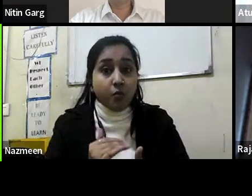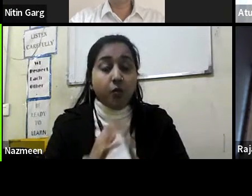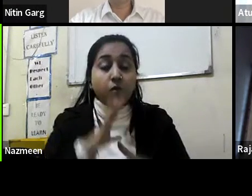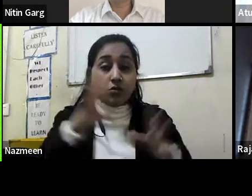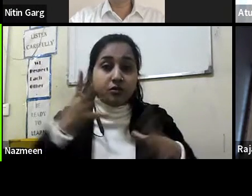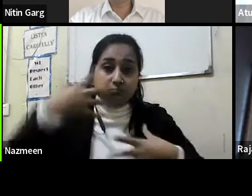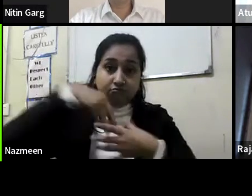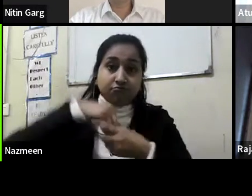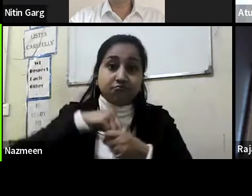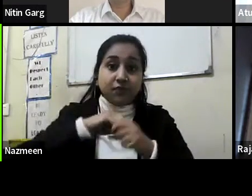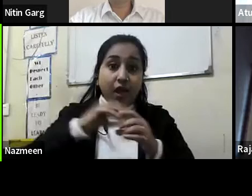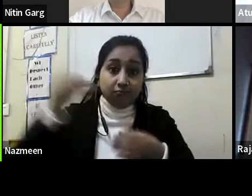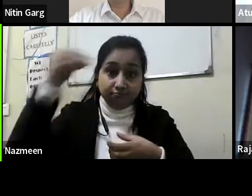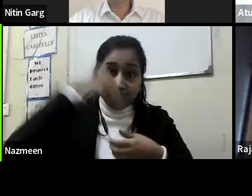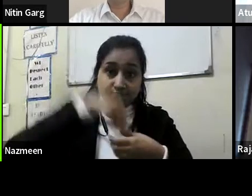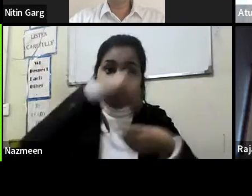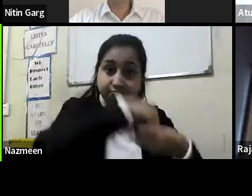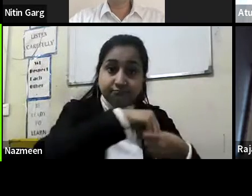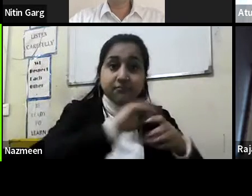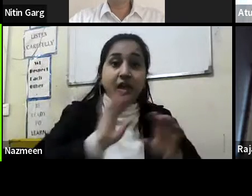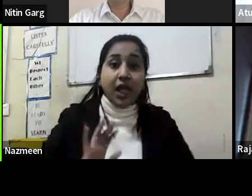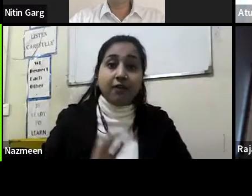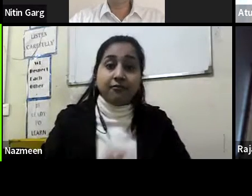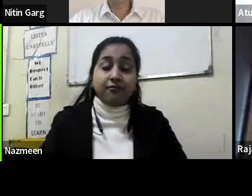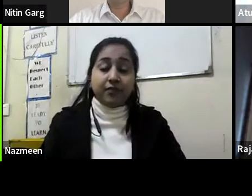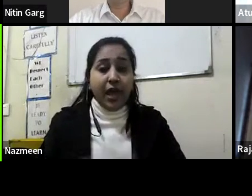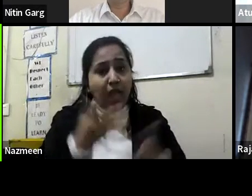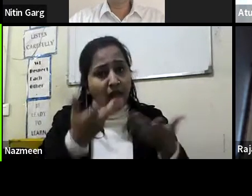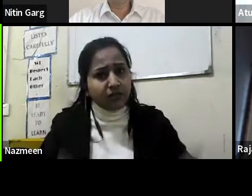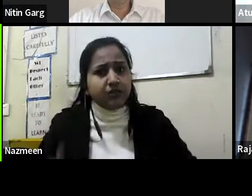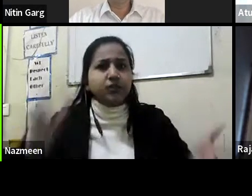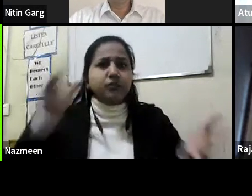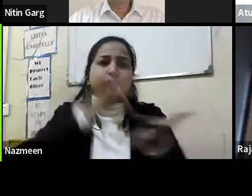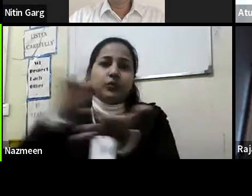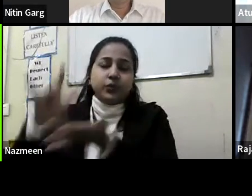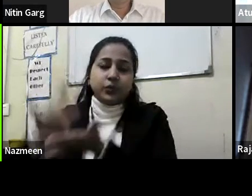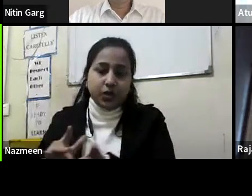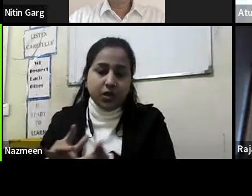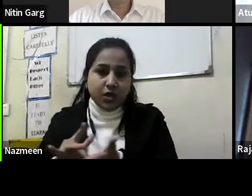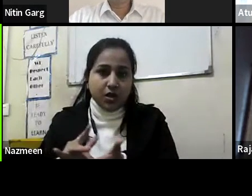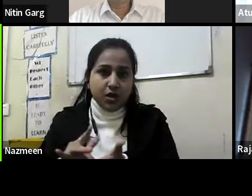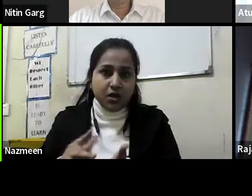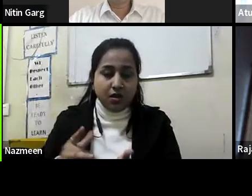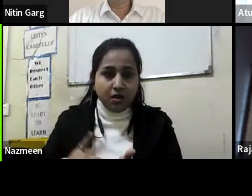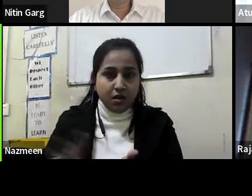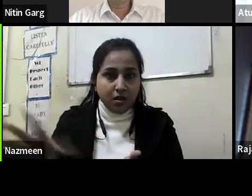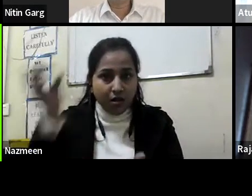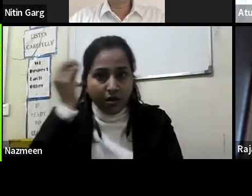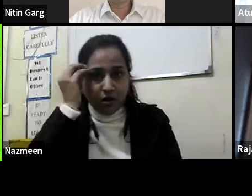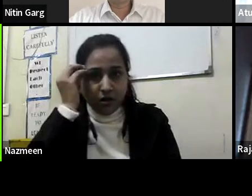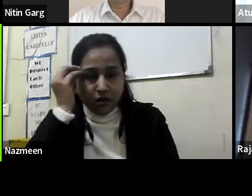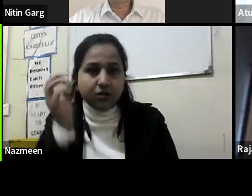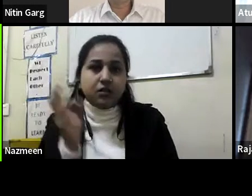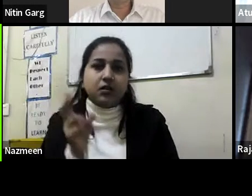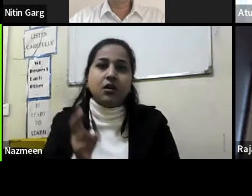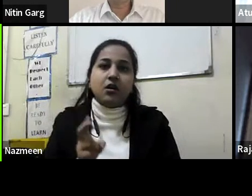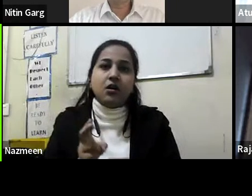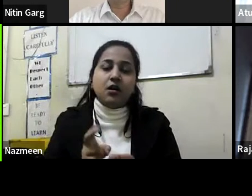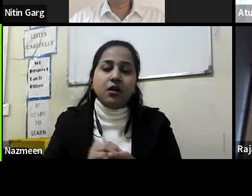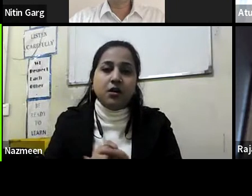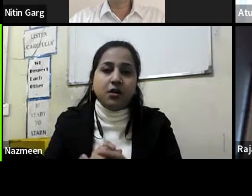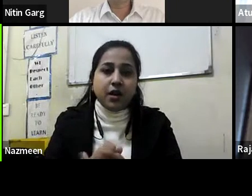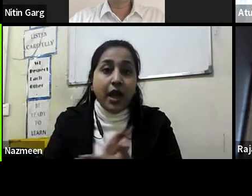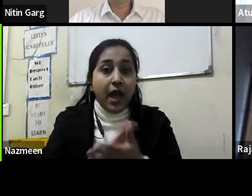in any field, doesn't matter, whatever field. And we've done a lot in Sarthak. I know in hospitality sector, I am also a part